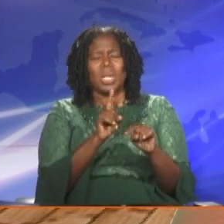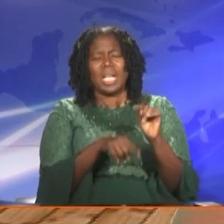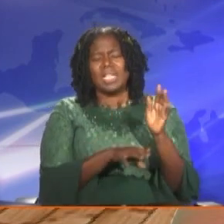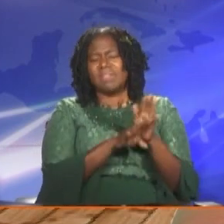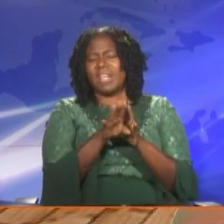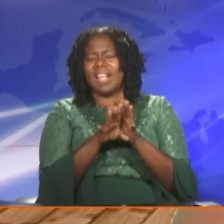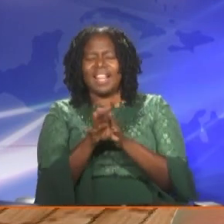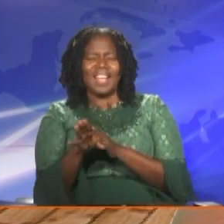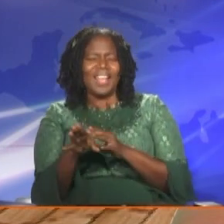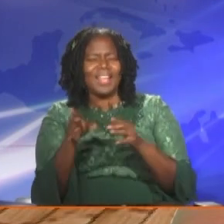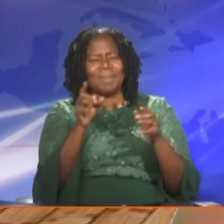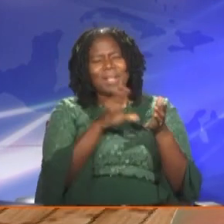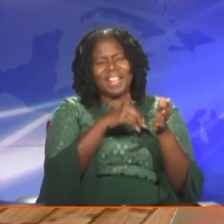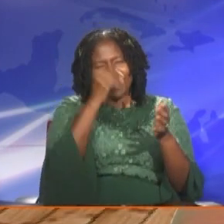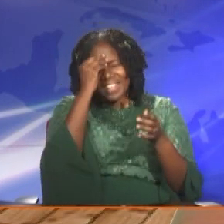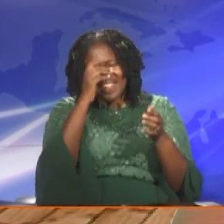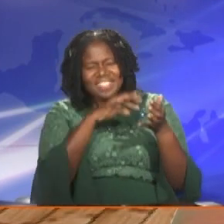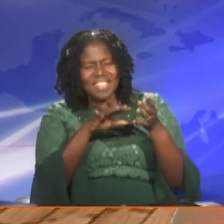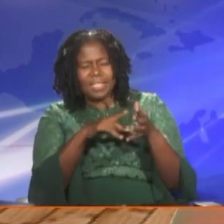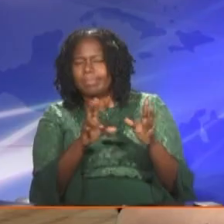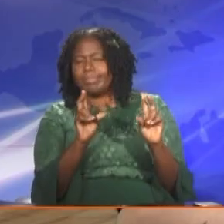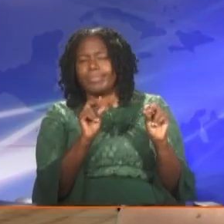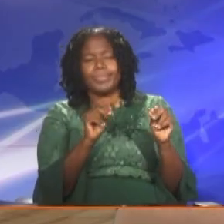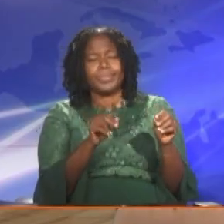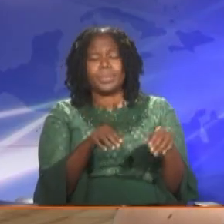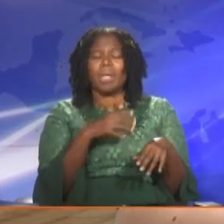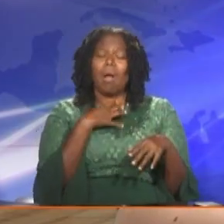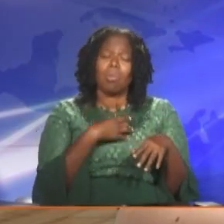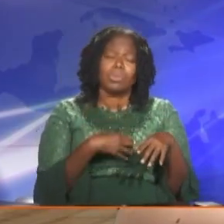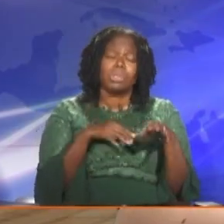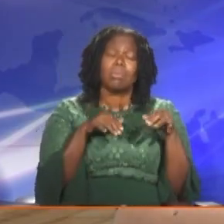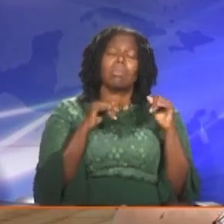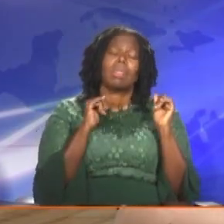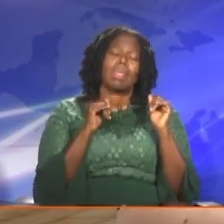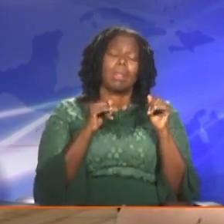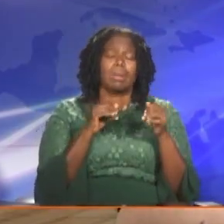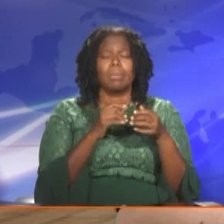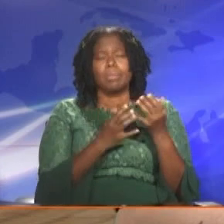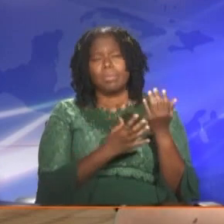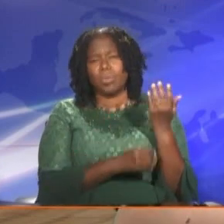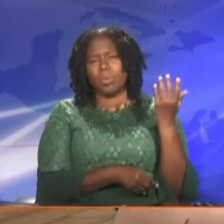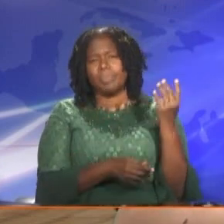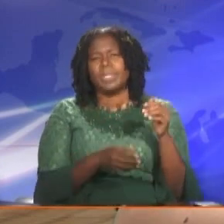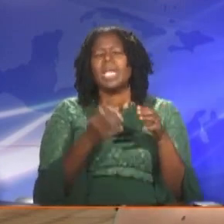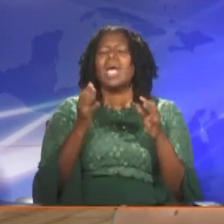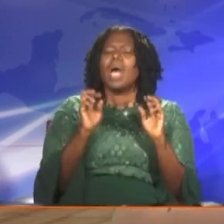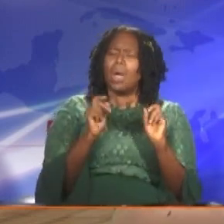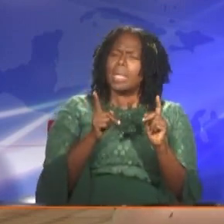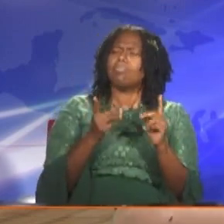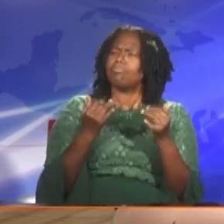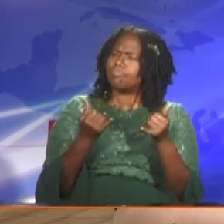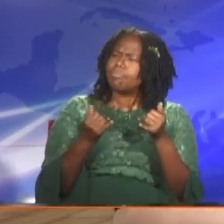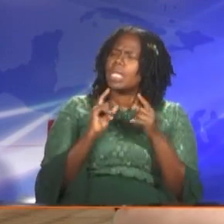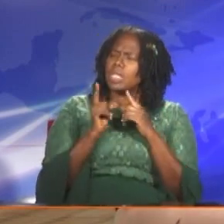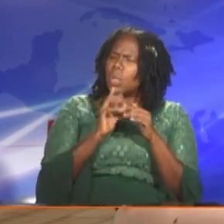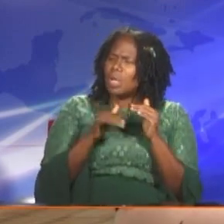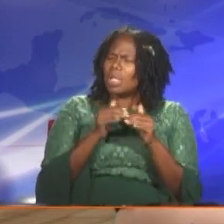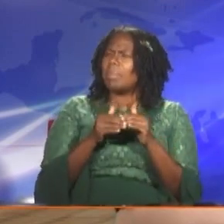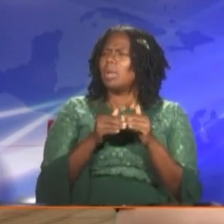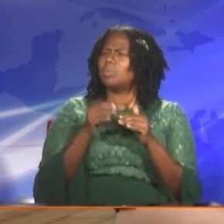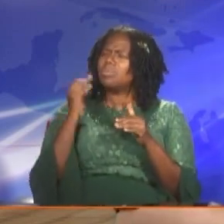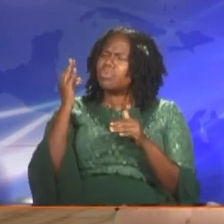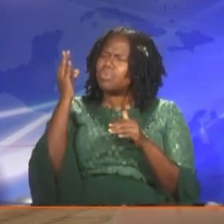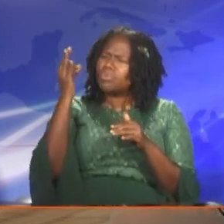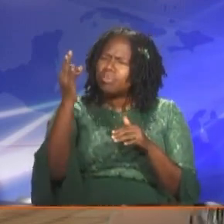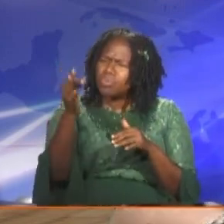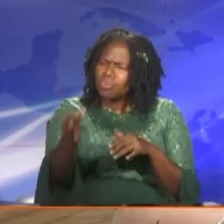poverty, child poverty goes unaddressed. So, as you're talking about these long-term effects, are there strategies, things that